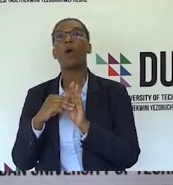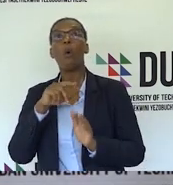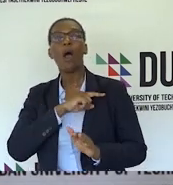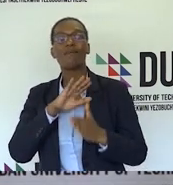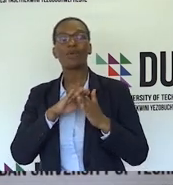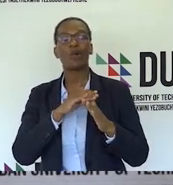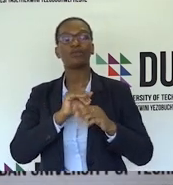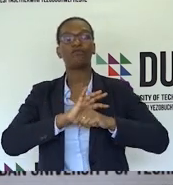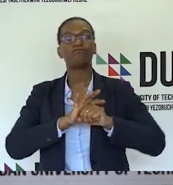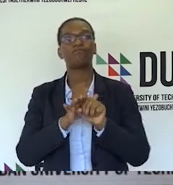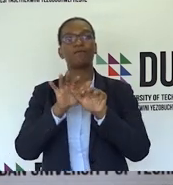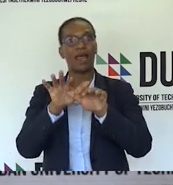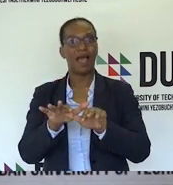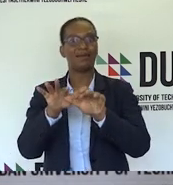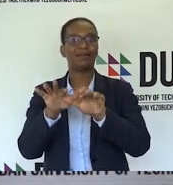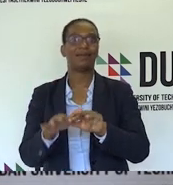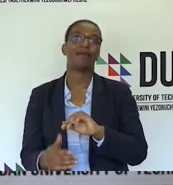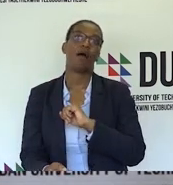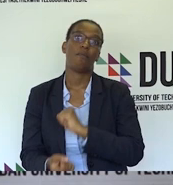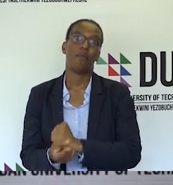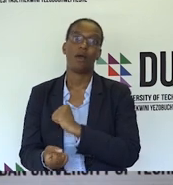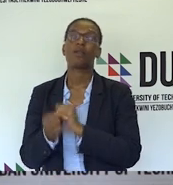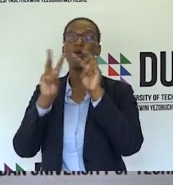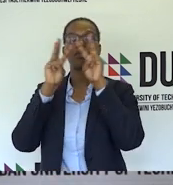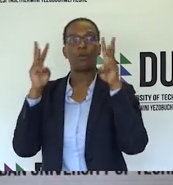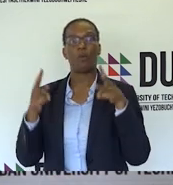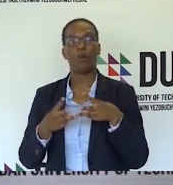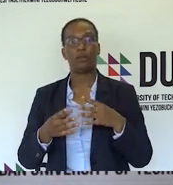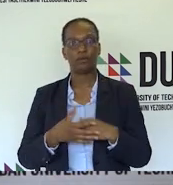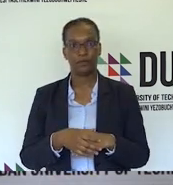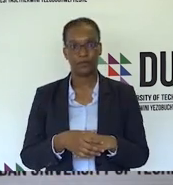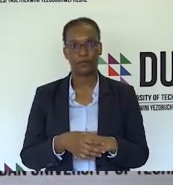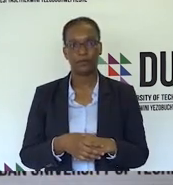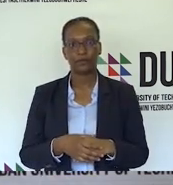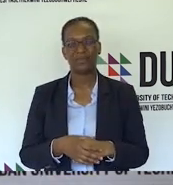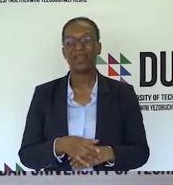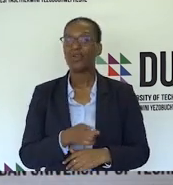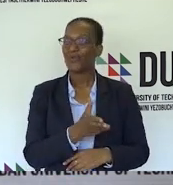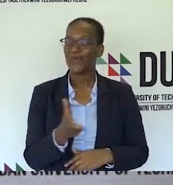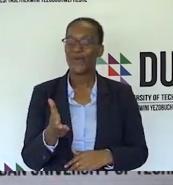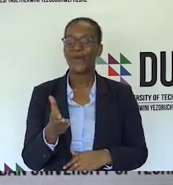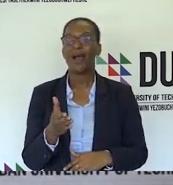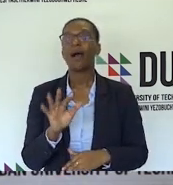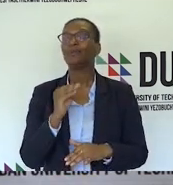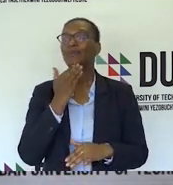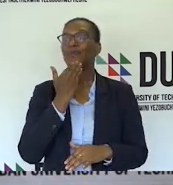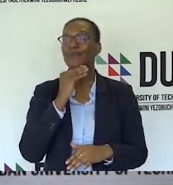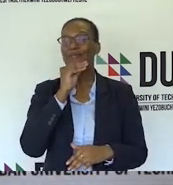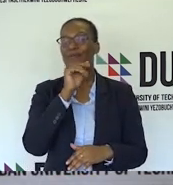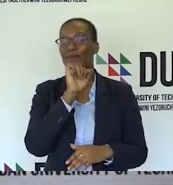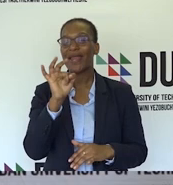of the outbreak of COVID-19 across the world, you are surely made of sterner